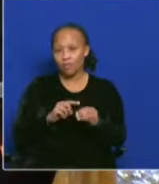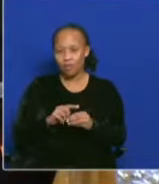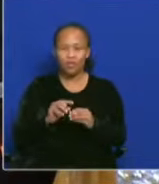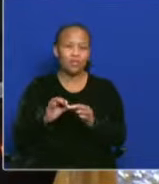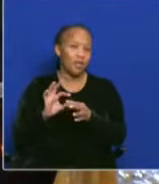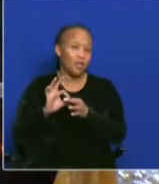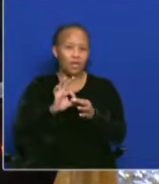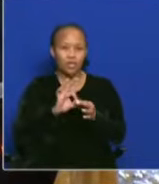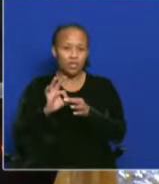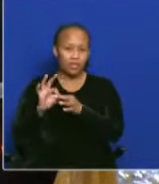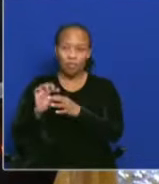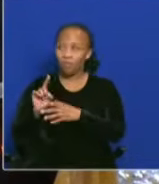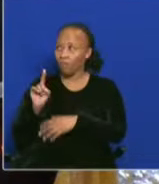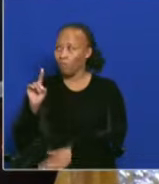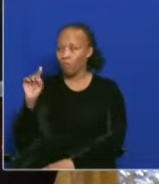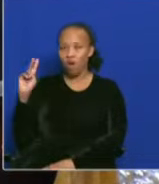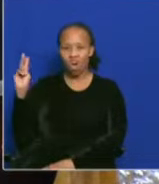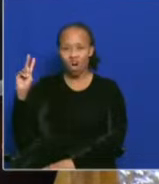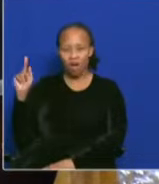Sayed